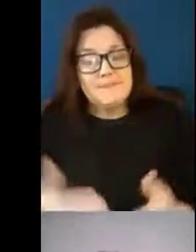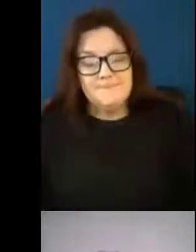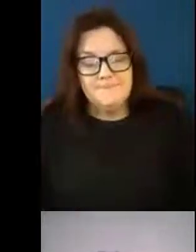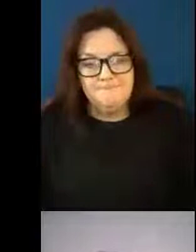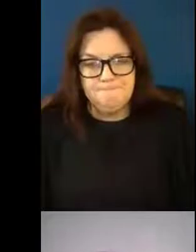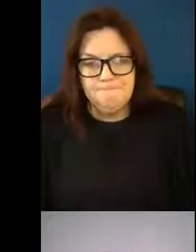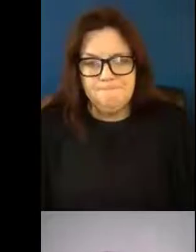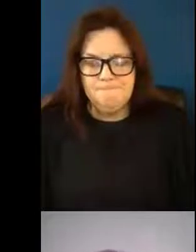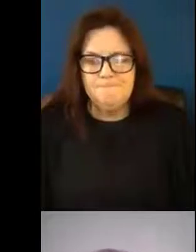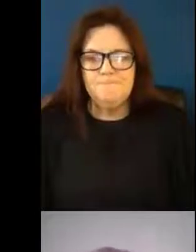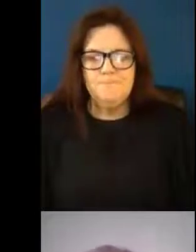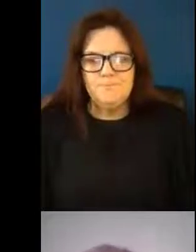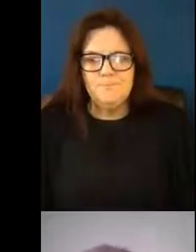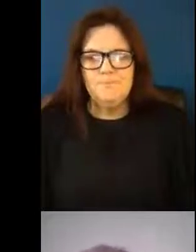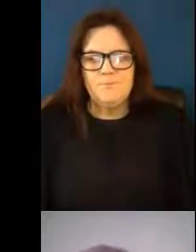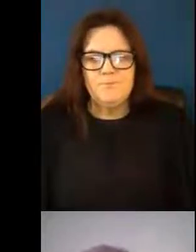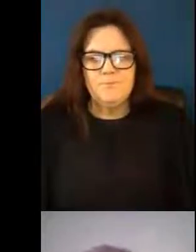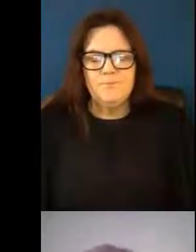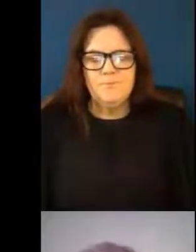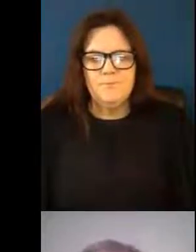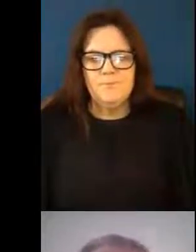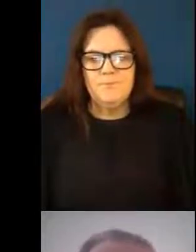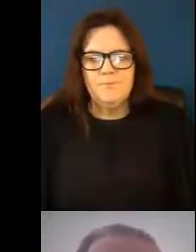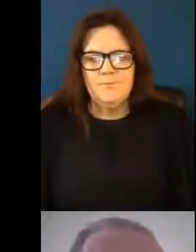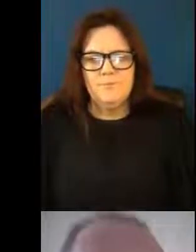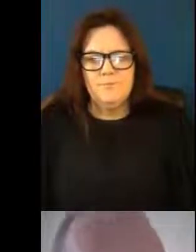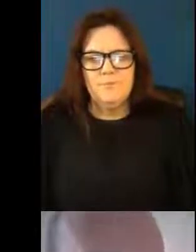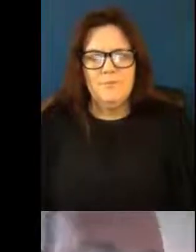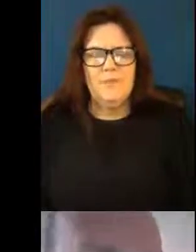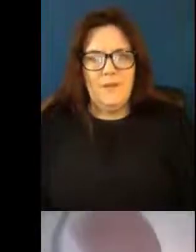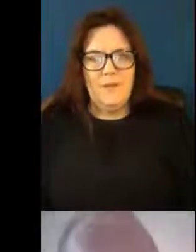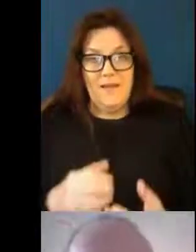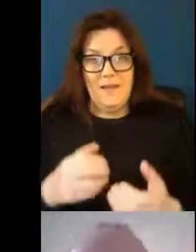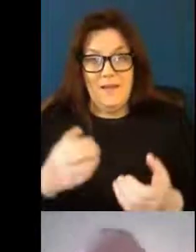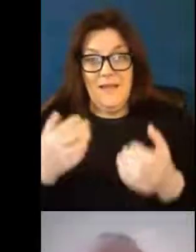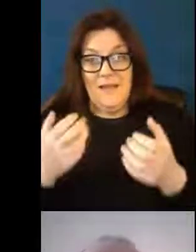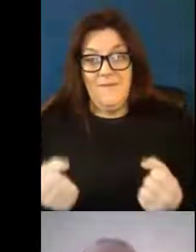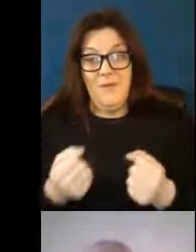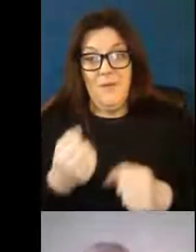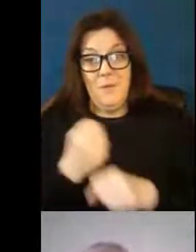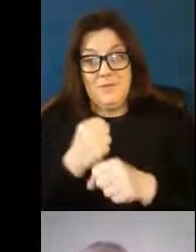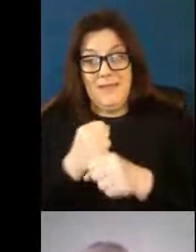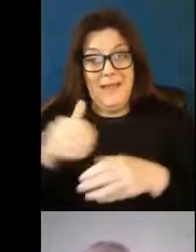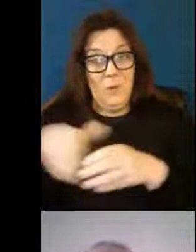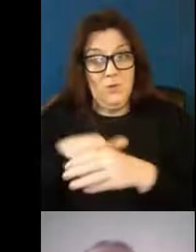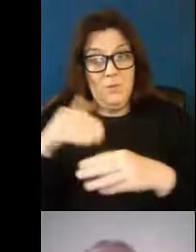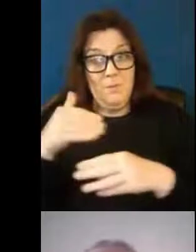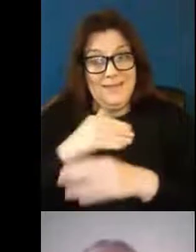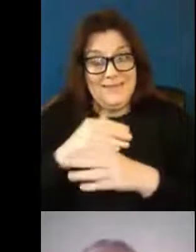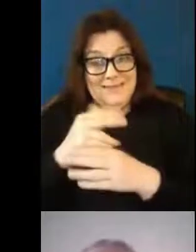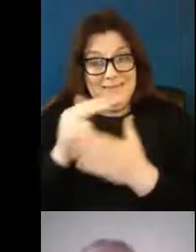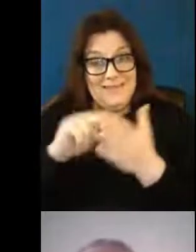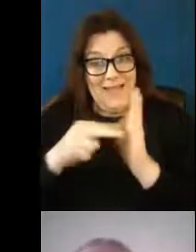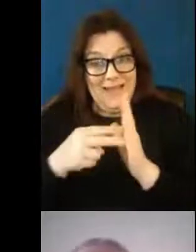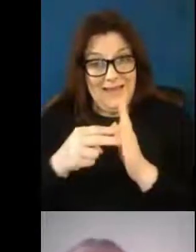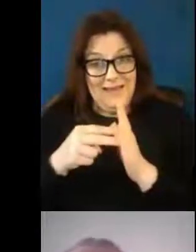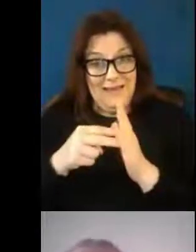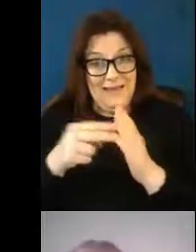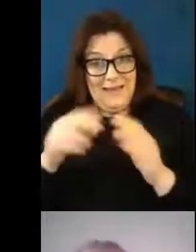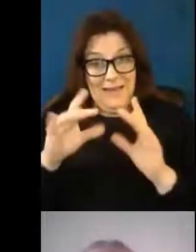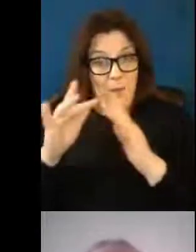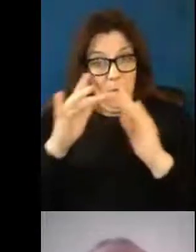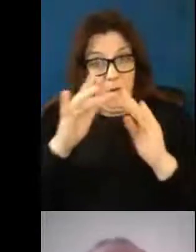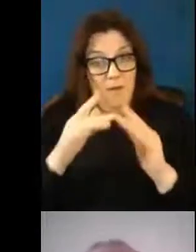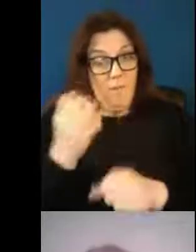there are maybe about 4 of the colleagues within the Inclusion by Design network that come from student